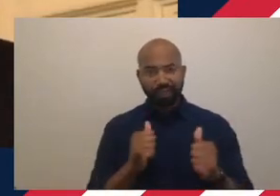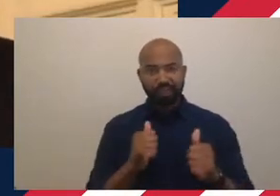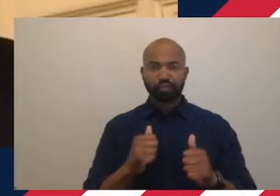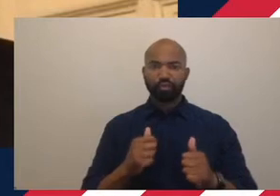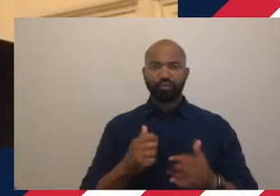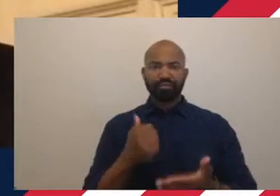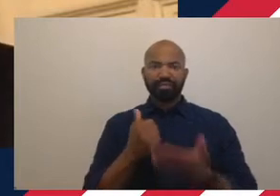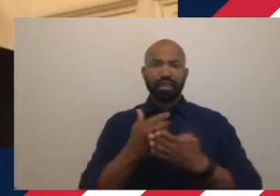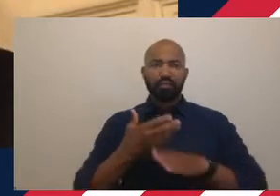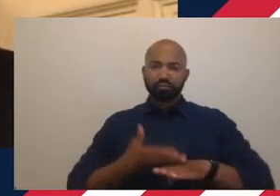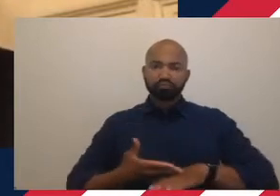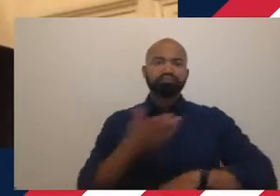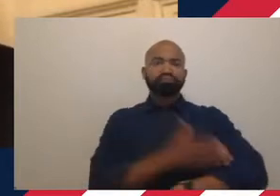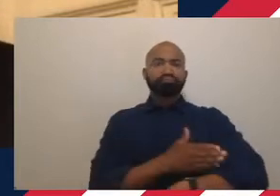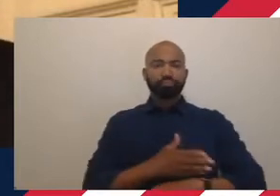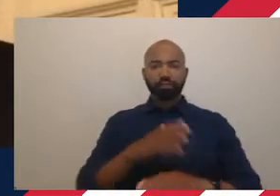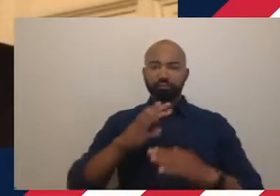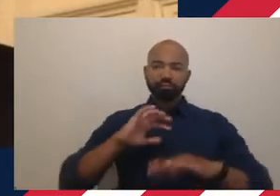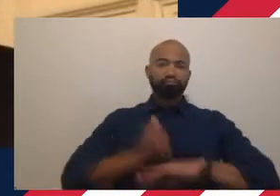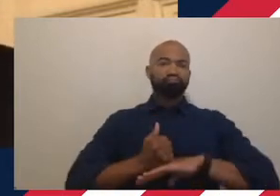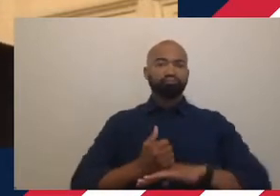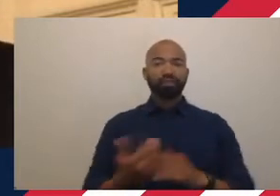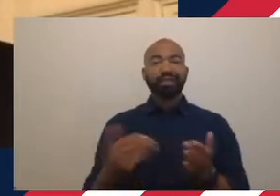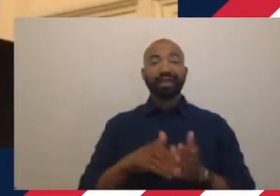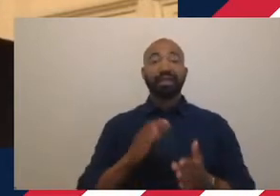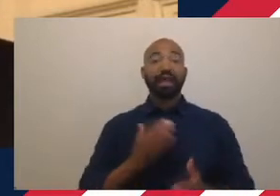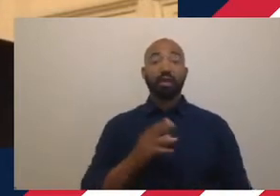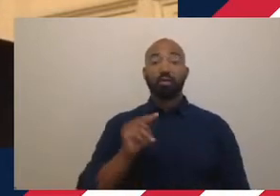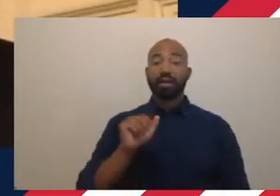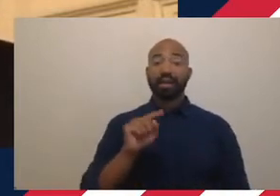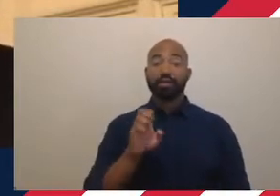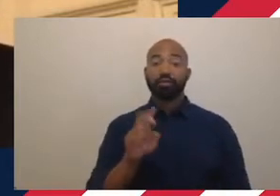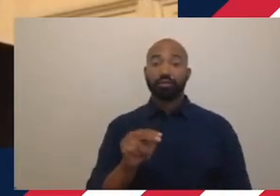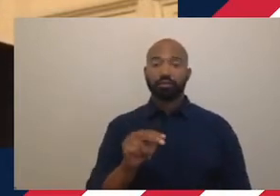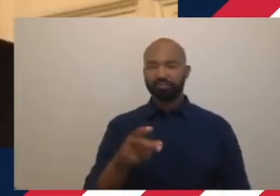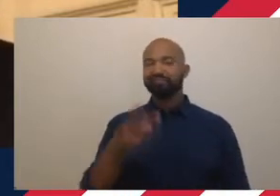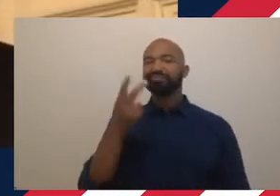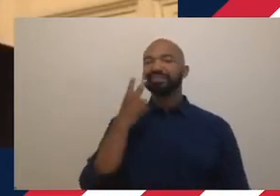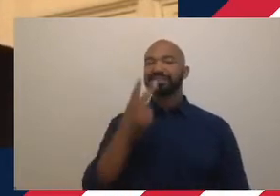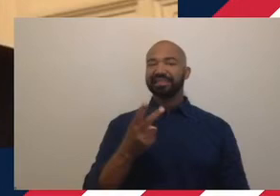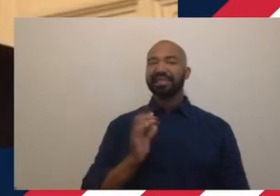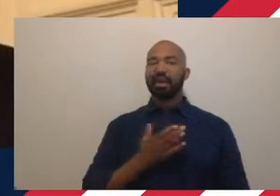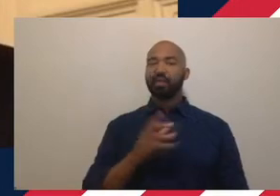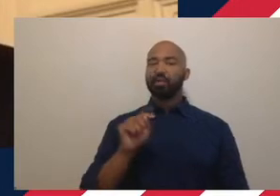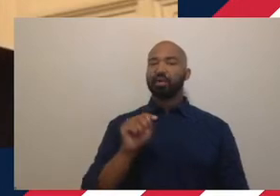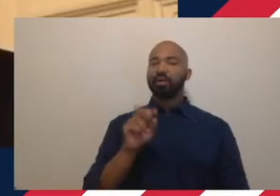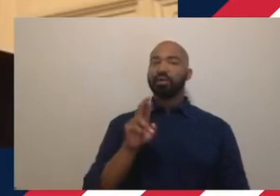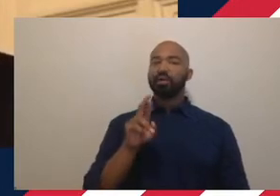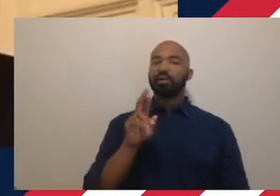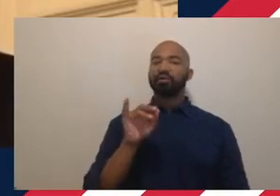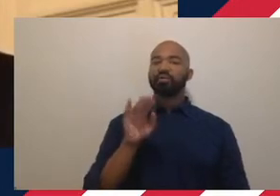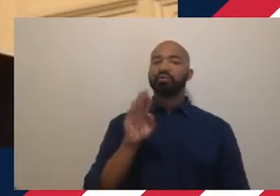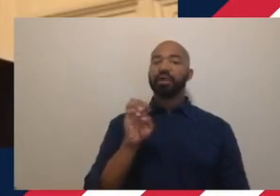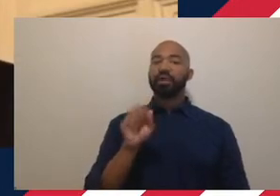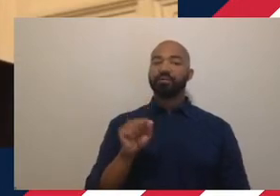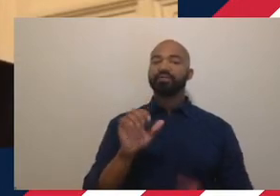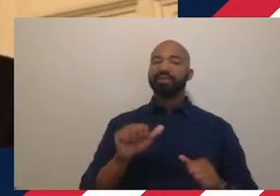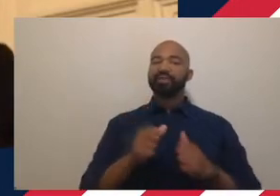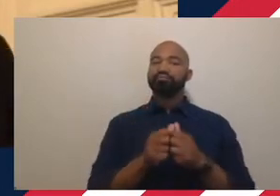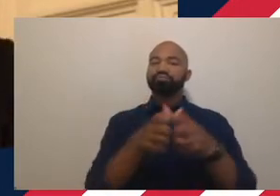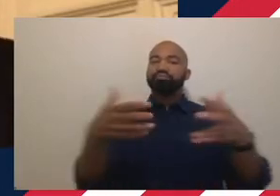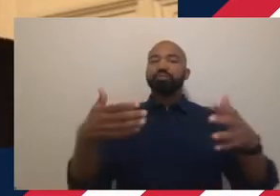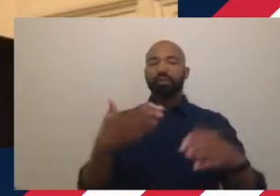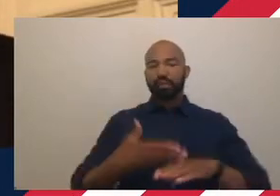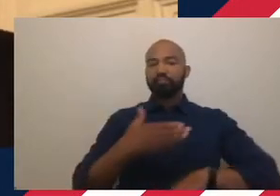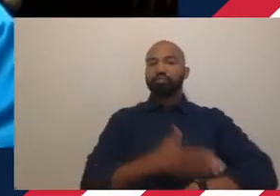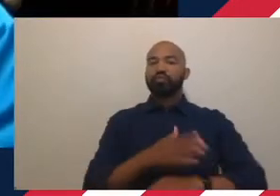nations, we could see the building back better of tribes throughout the United States of America. Thank you so much.